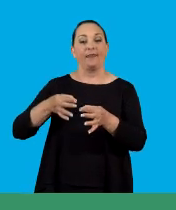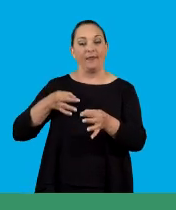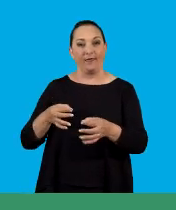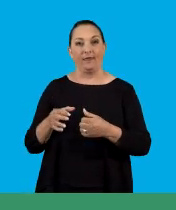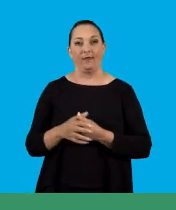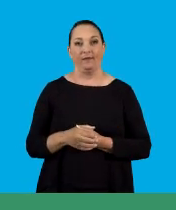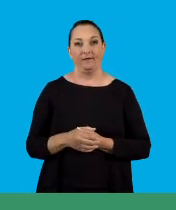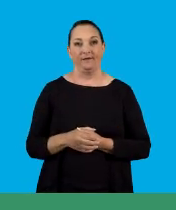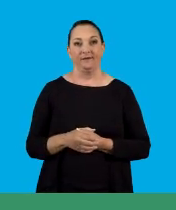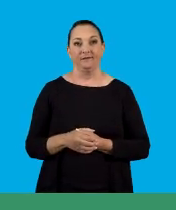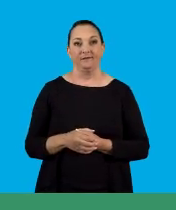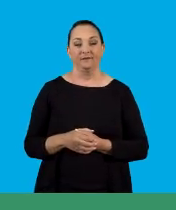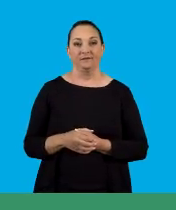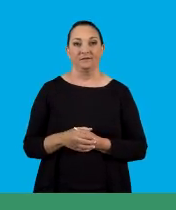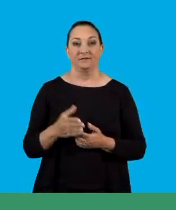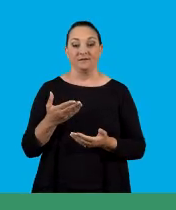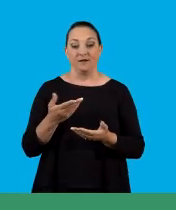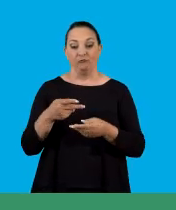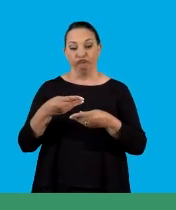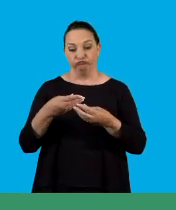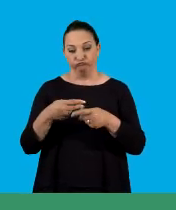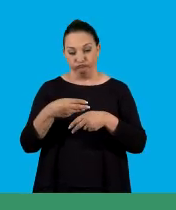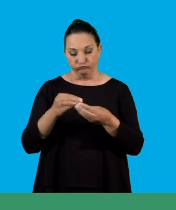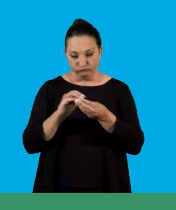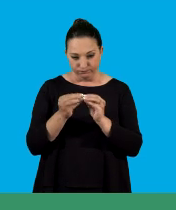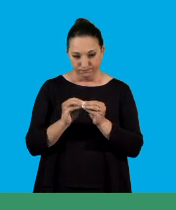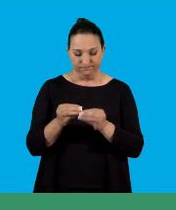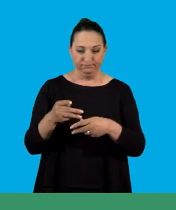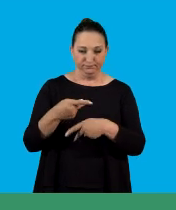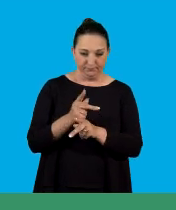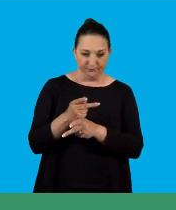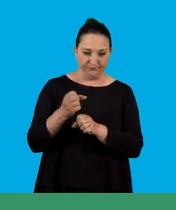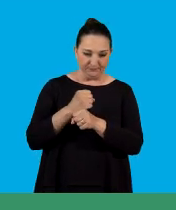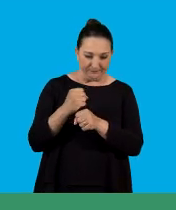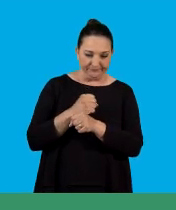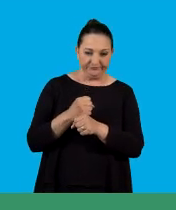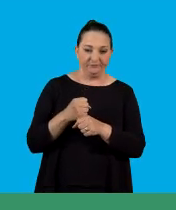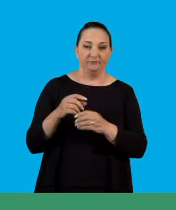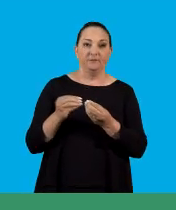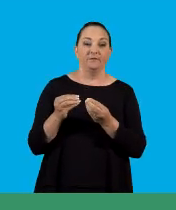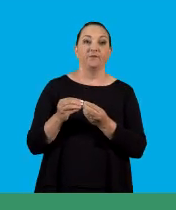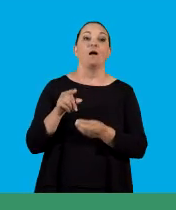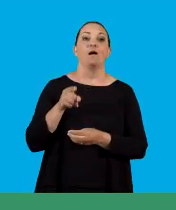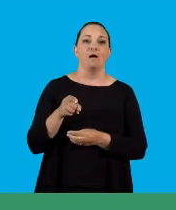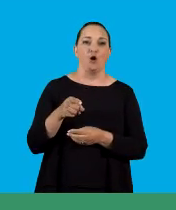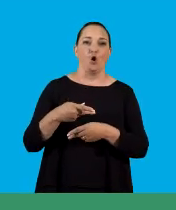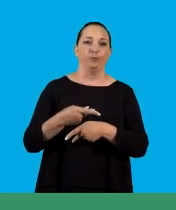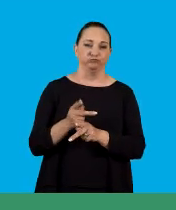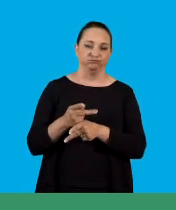that deals with making, producing, manufacturing the product, we call it the production